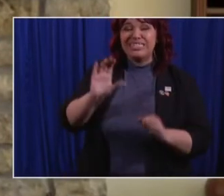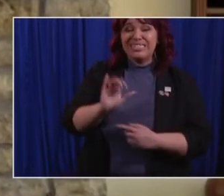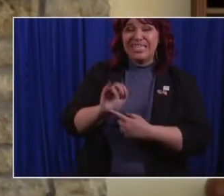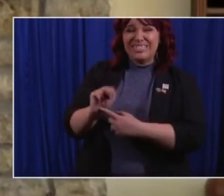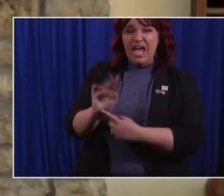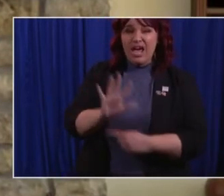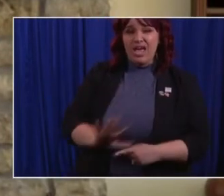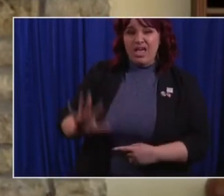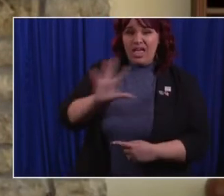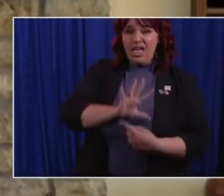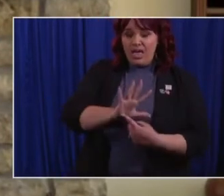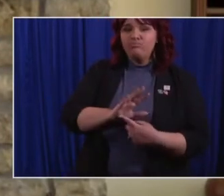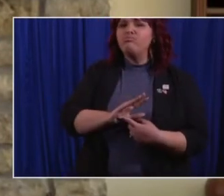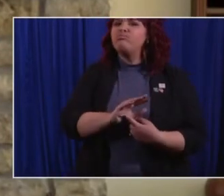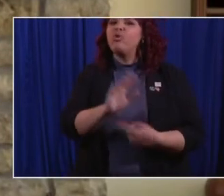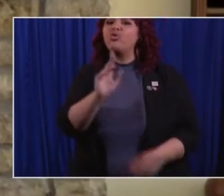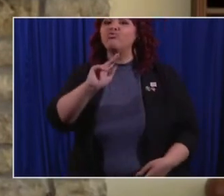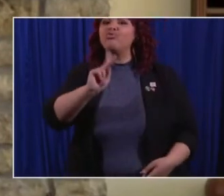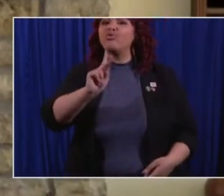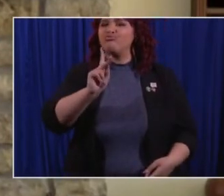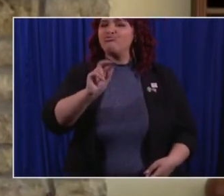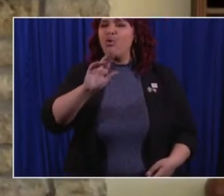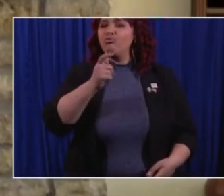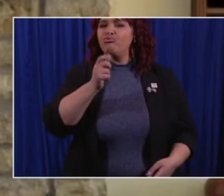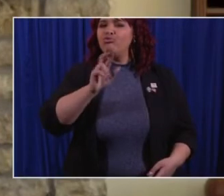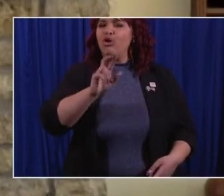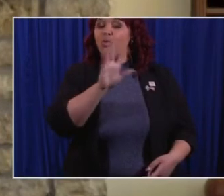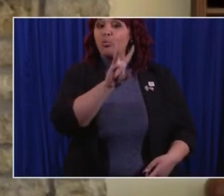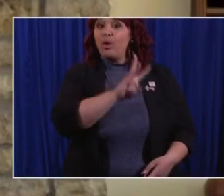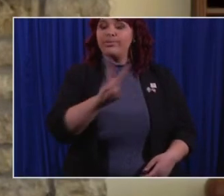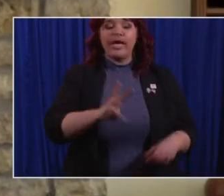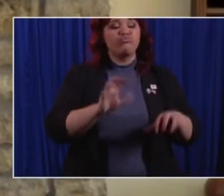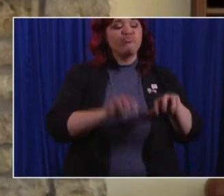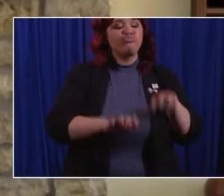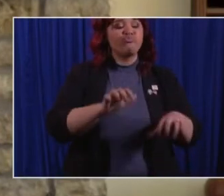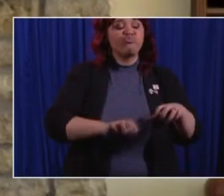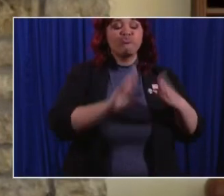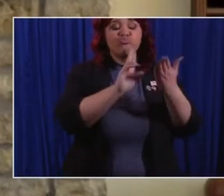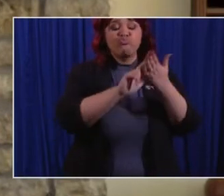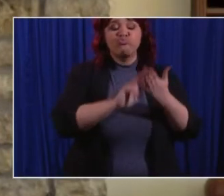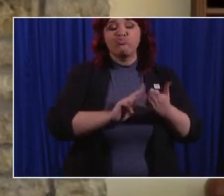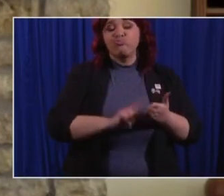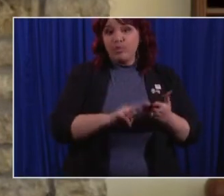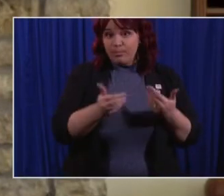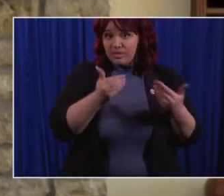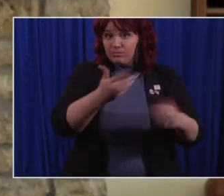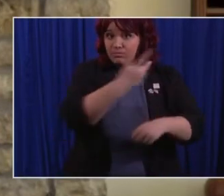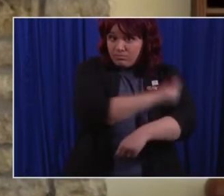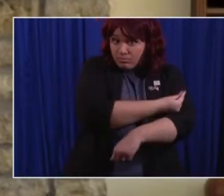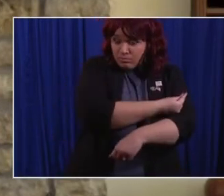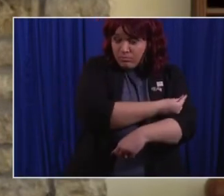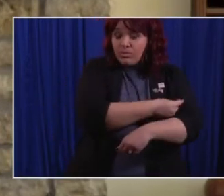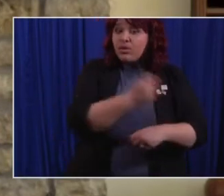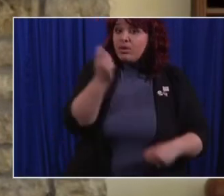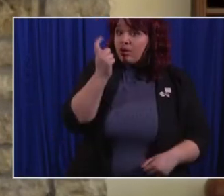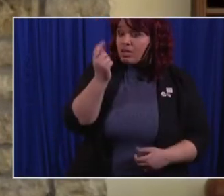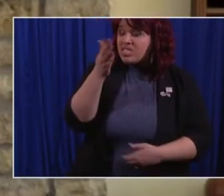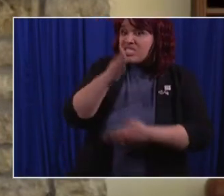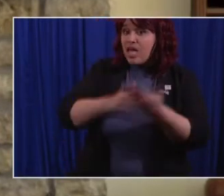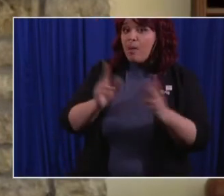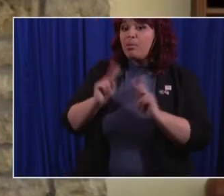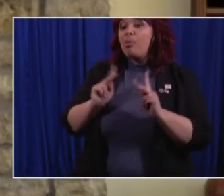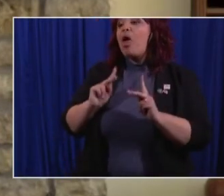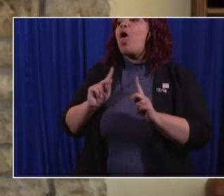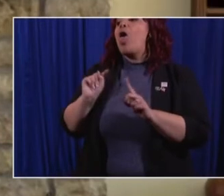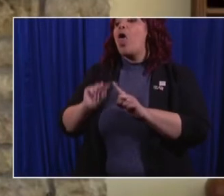for vaccines at the mass vaccination site across the river in northern Kentucky. And many people have called us and emailed us saying when